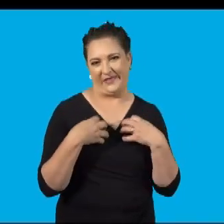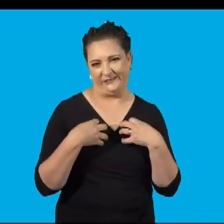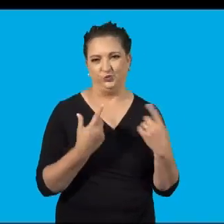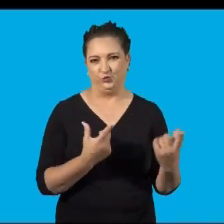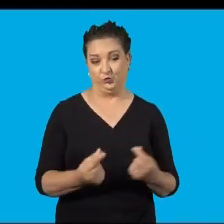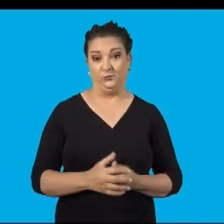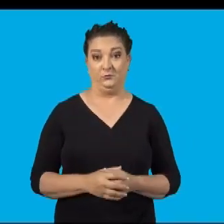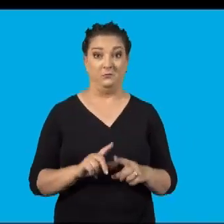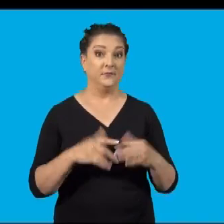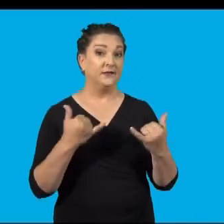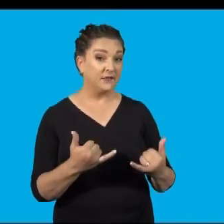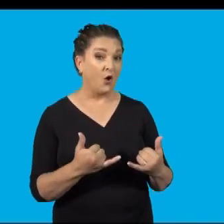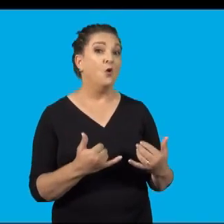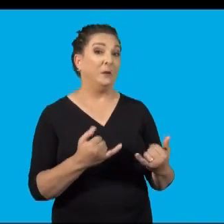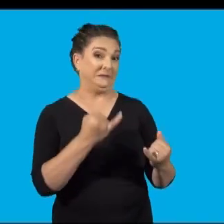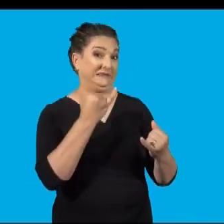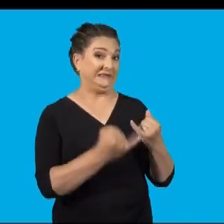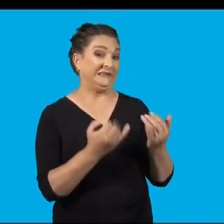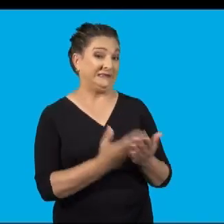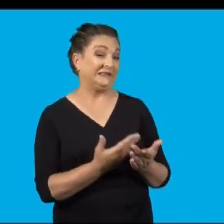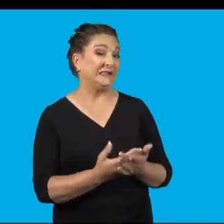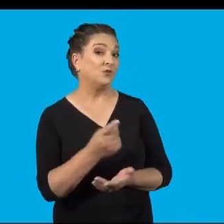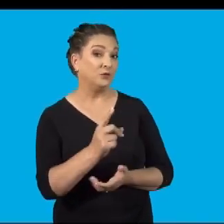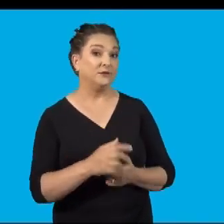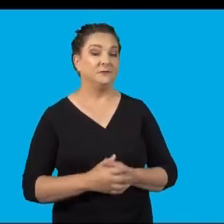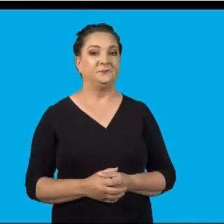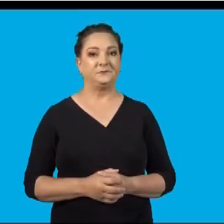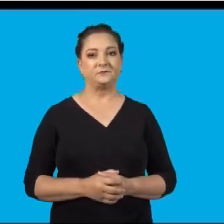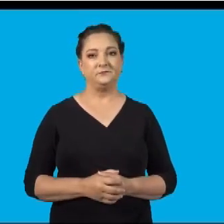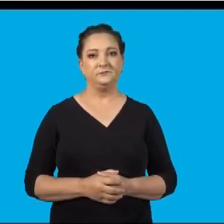Here are some critical common errors.